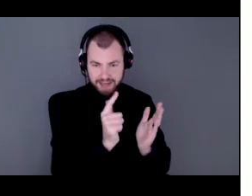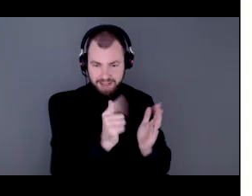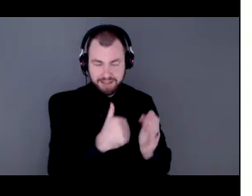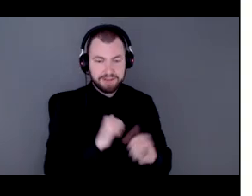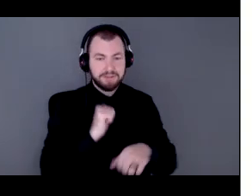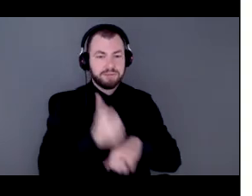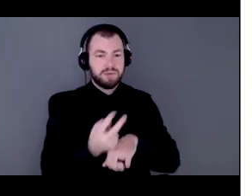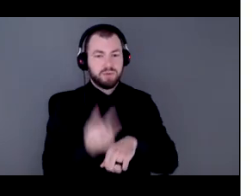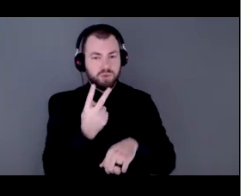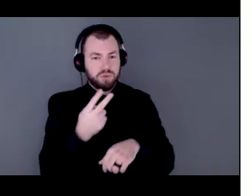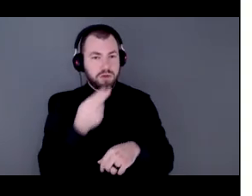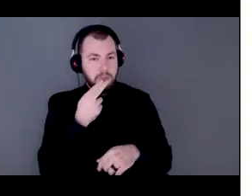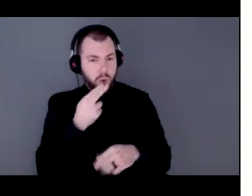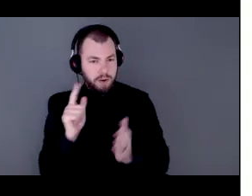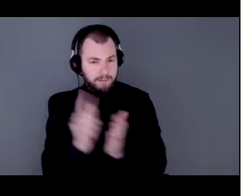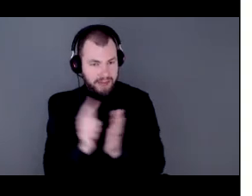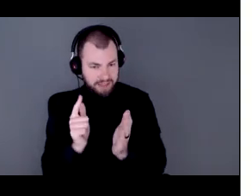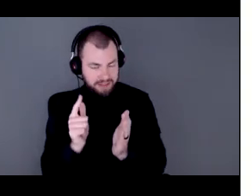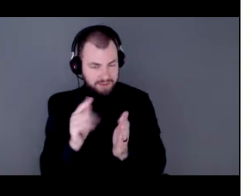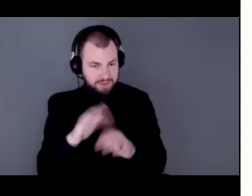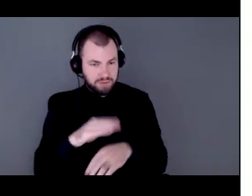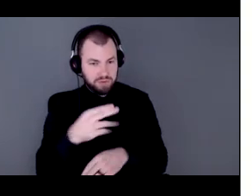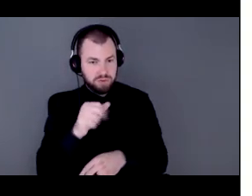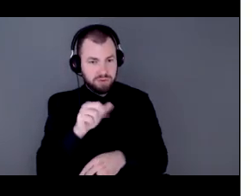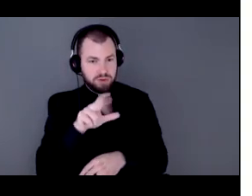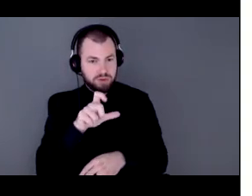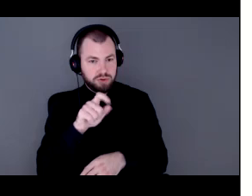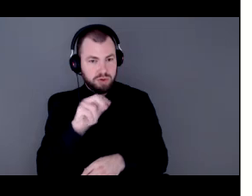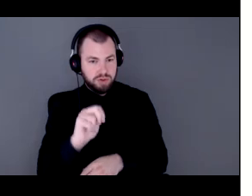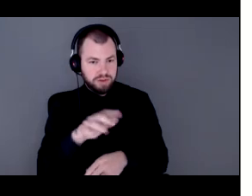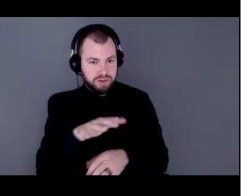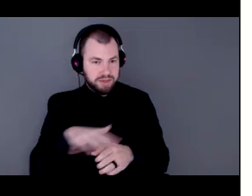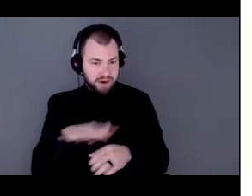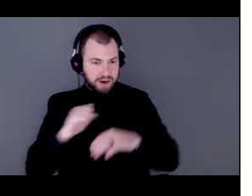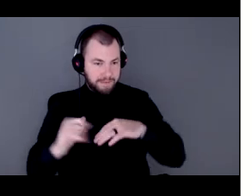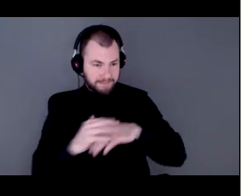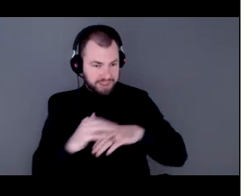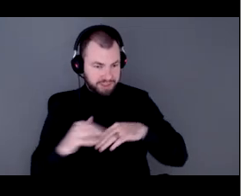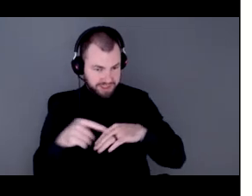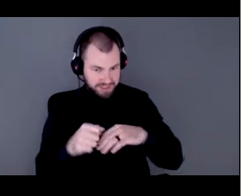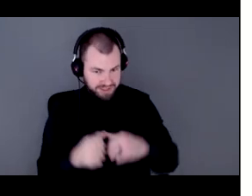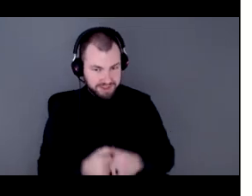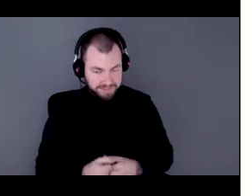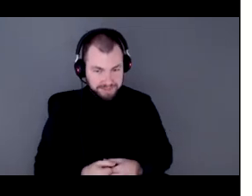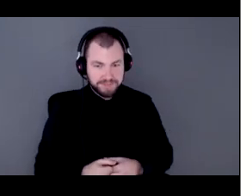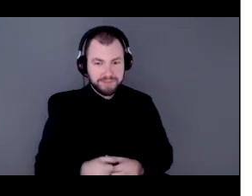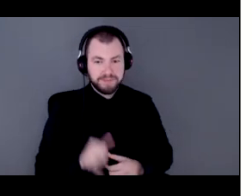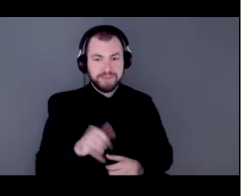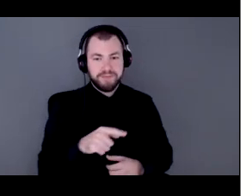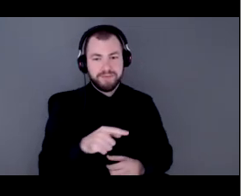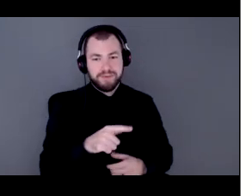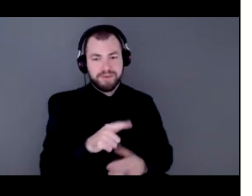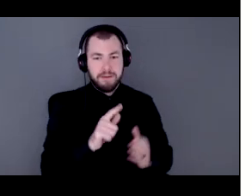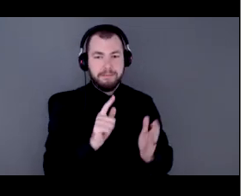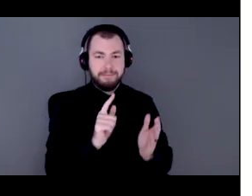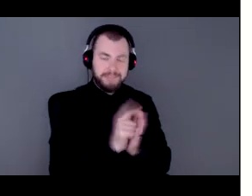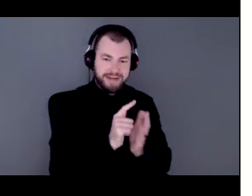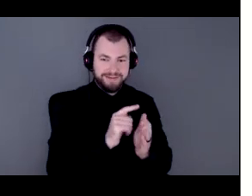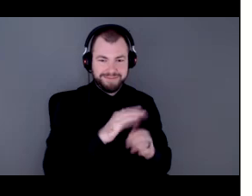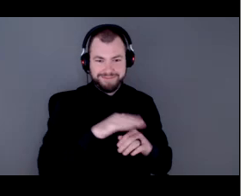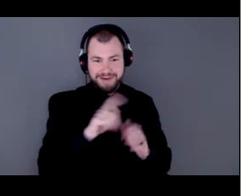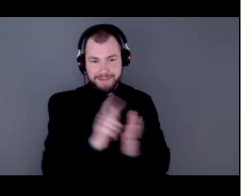area beaches, stave off the ban on bans, which I've heard some about as we're here. That came, you know, it was in the House and